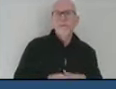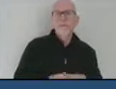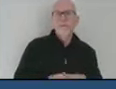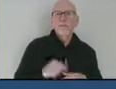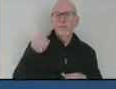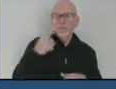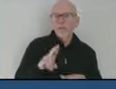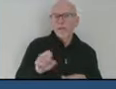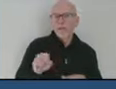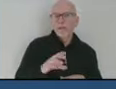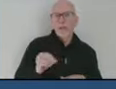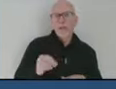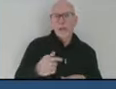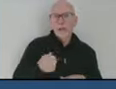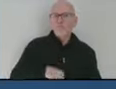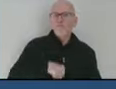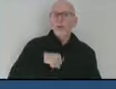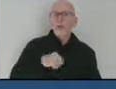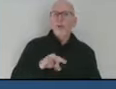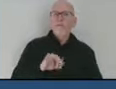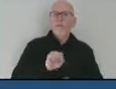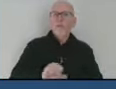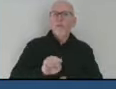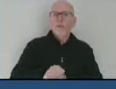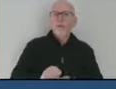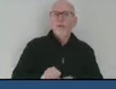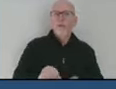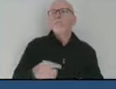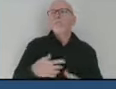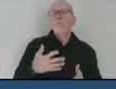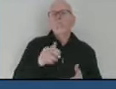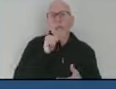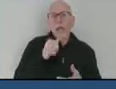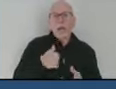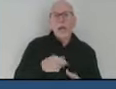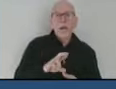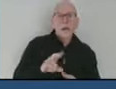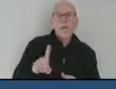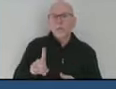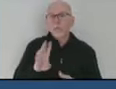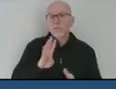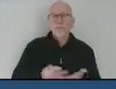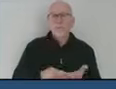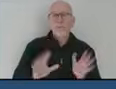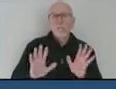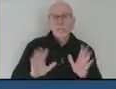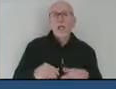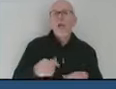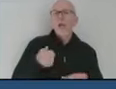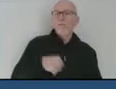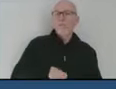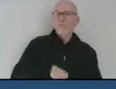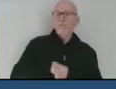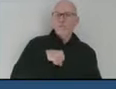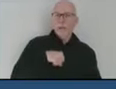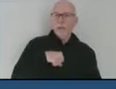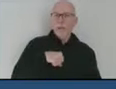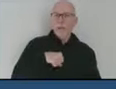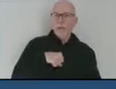nation, and I'm proud of the work that, and this isn't a partisan statement, obviously, I'm really